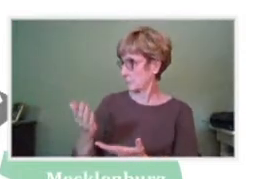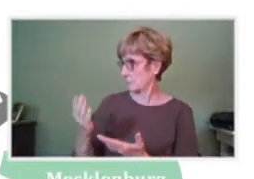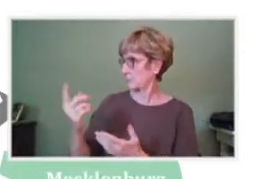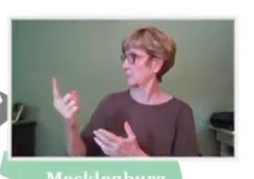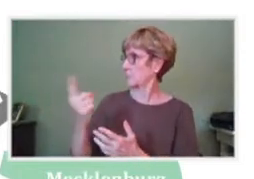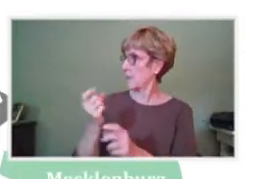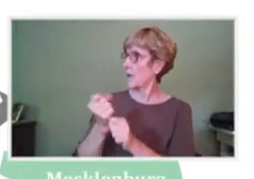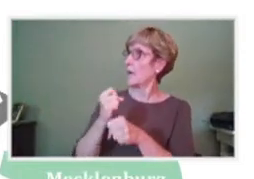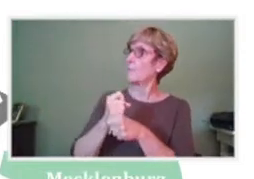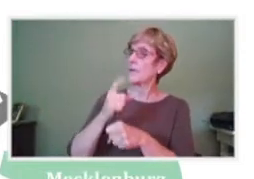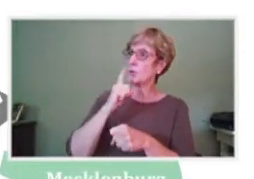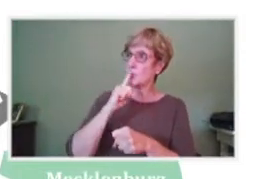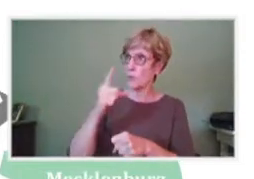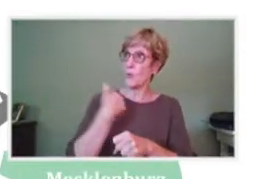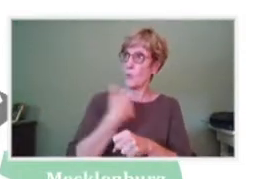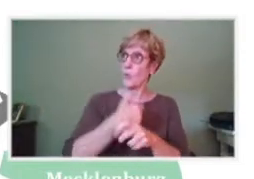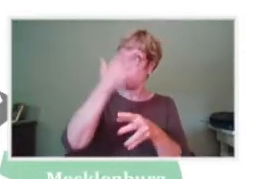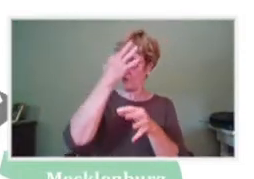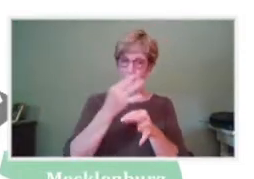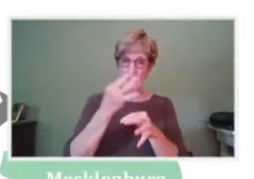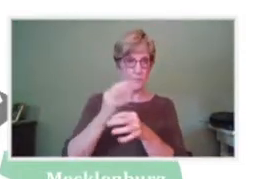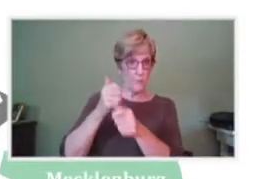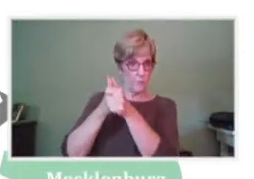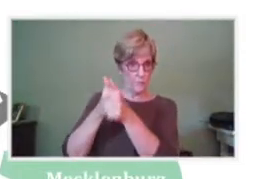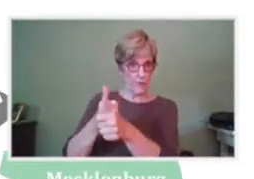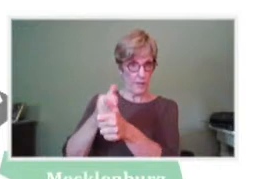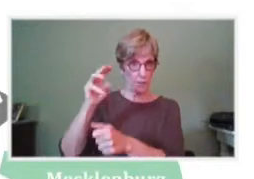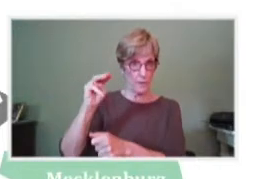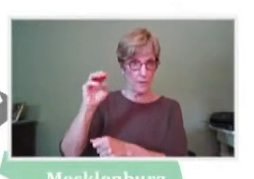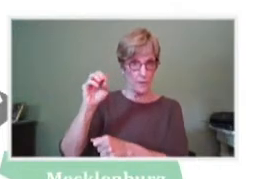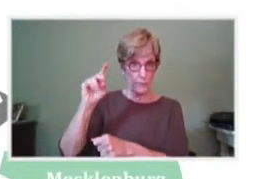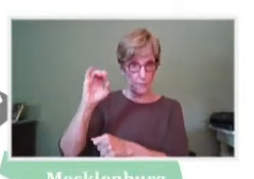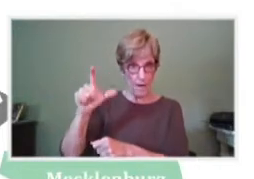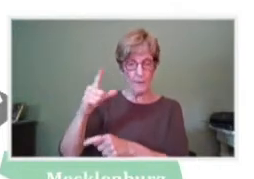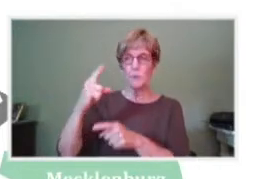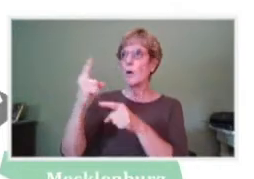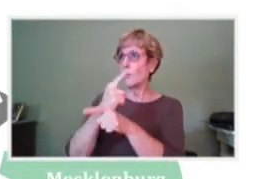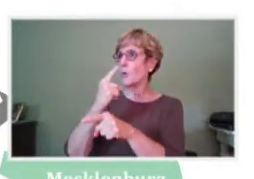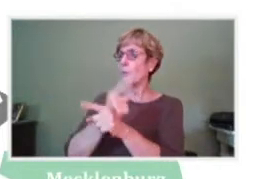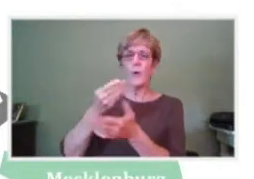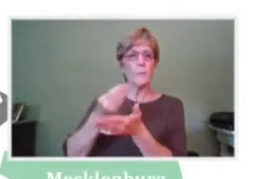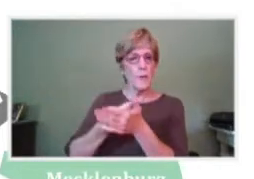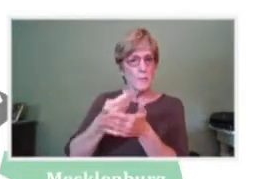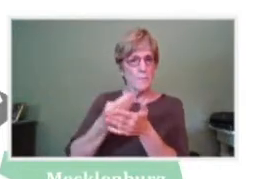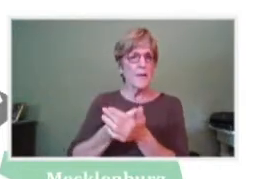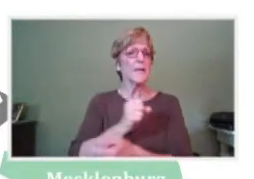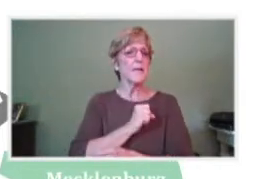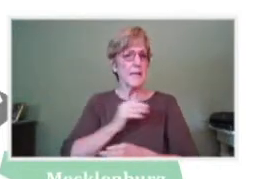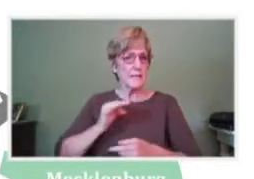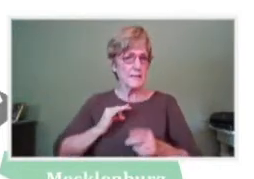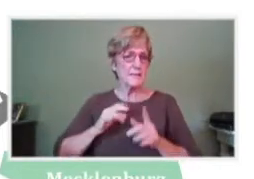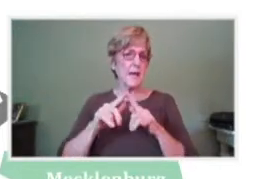remaining faithful to the model and providing all the appropriate resources to execute on said model.